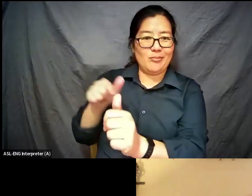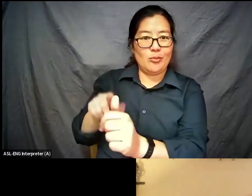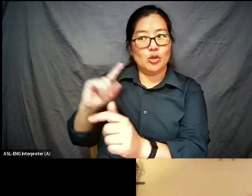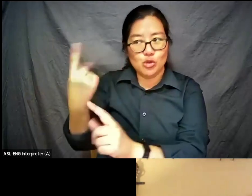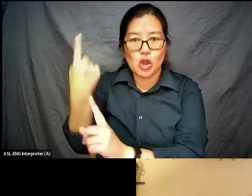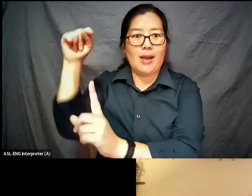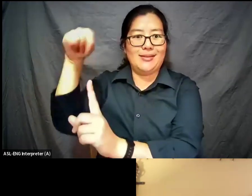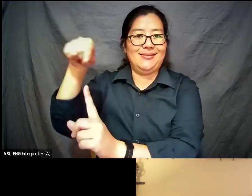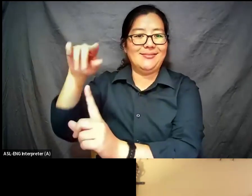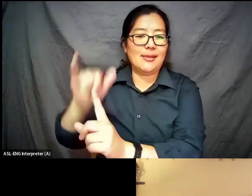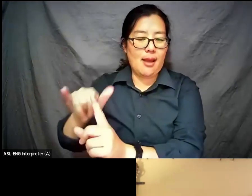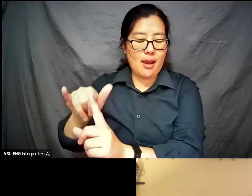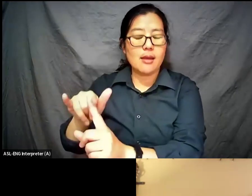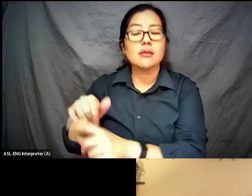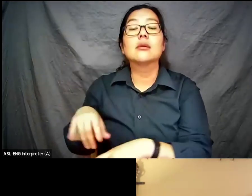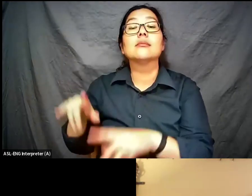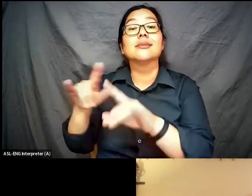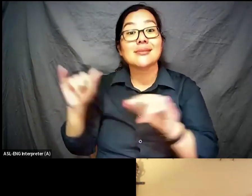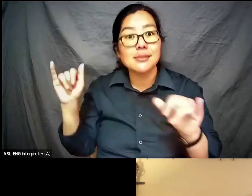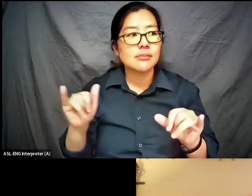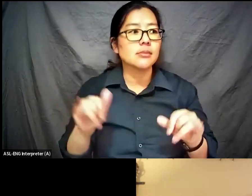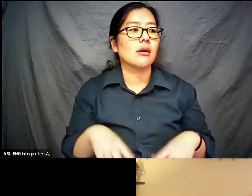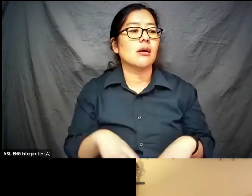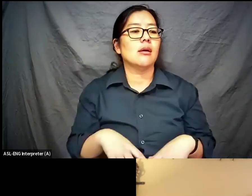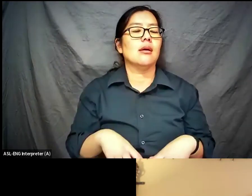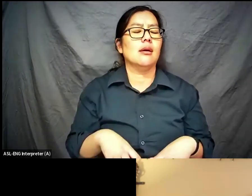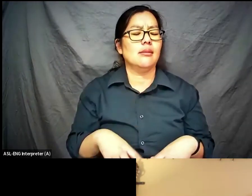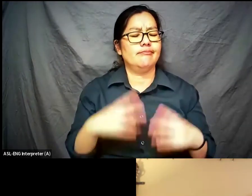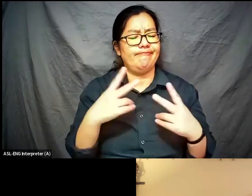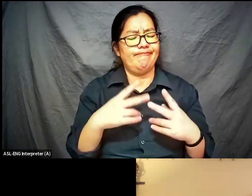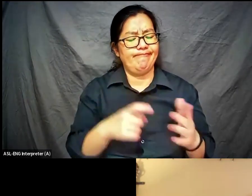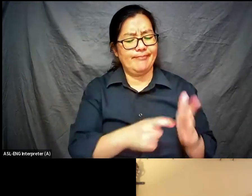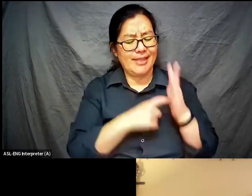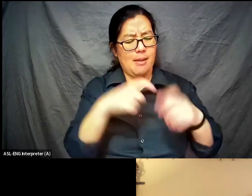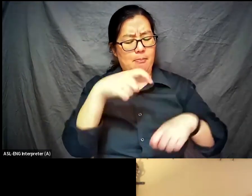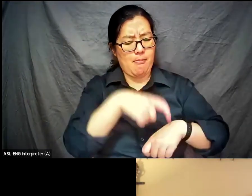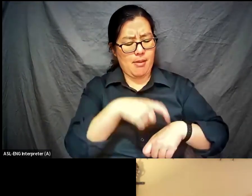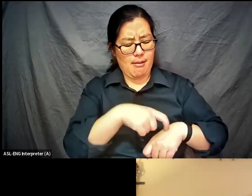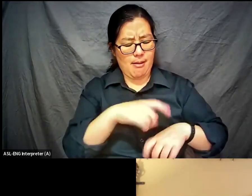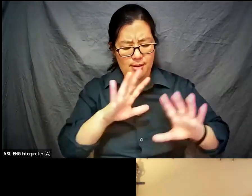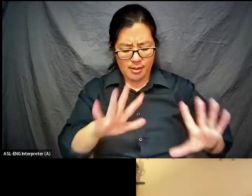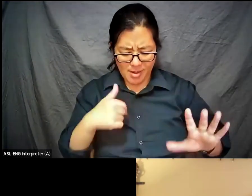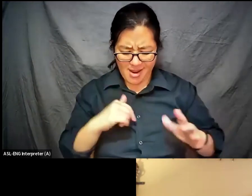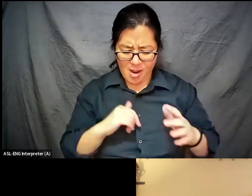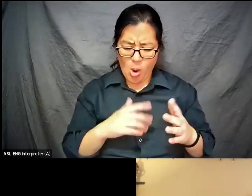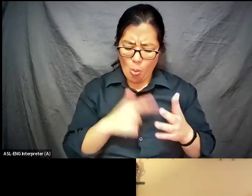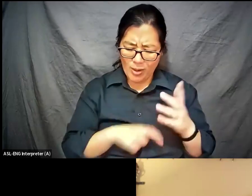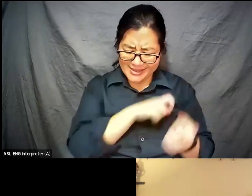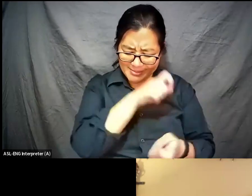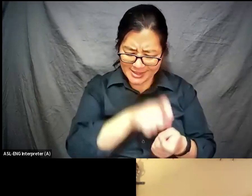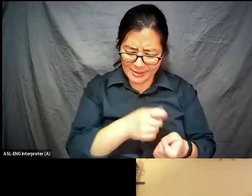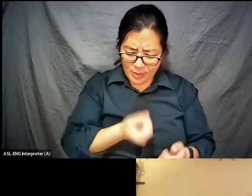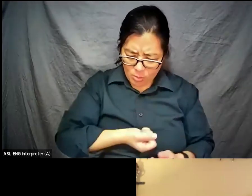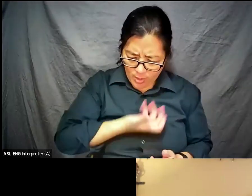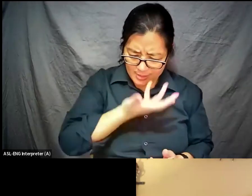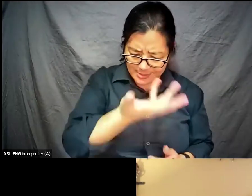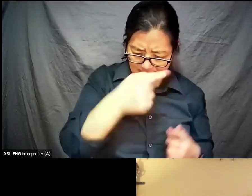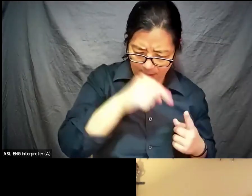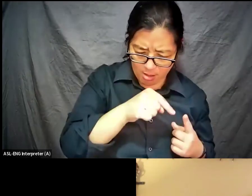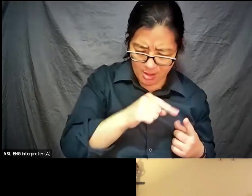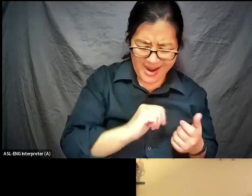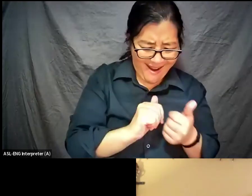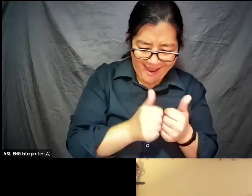to this like anti-colonial piece of the way that at least I've been conditioned to acknowledge storytelling is very